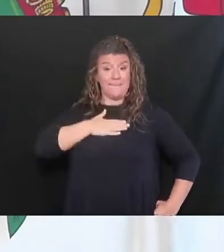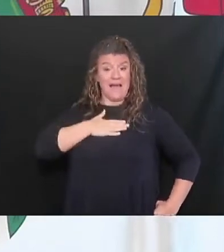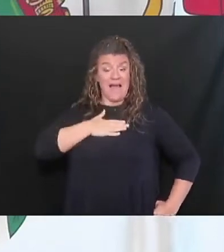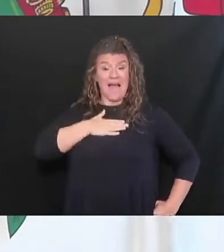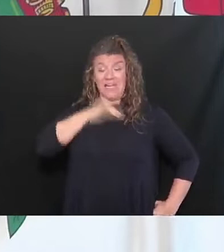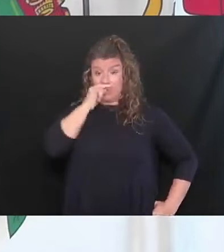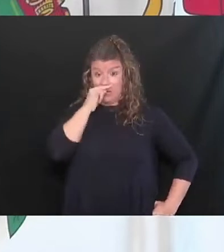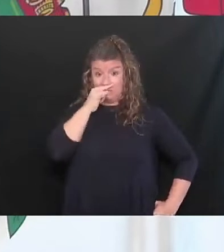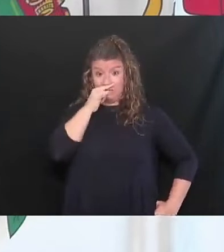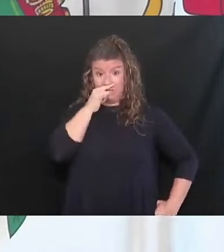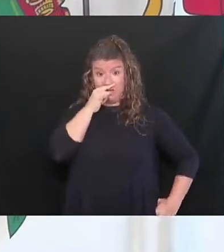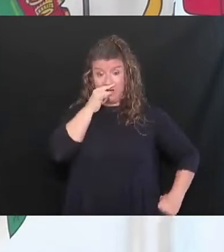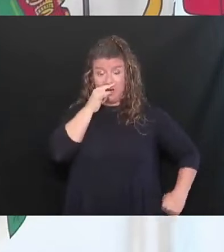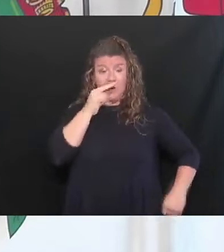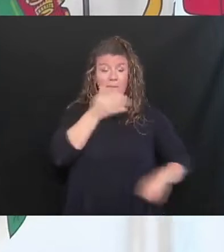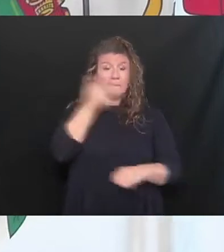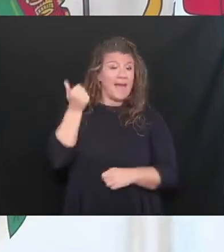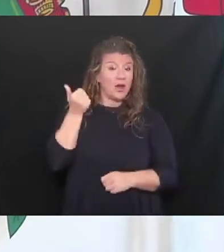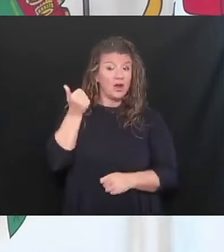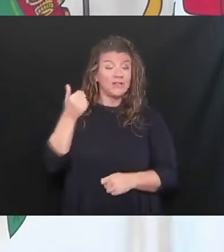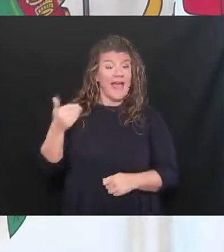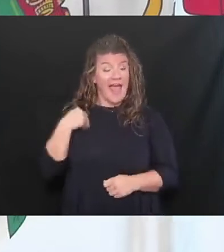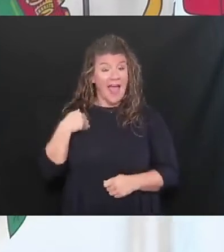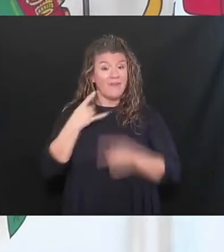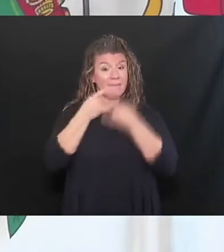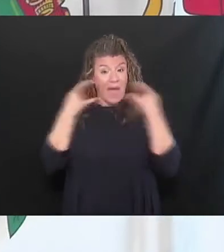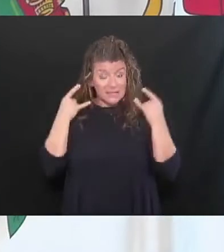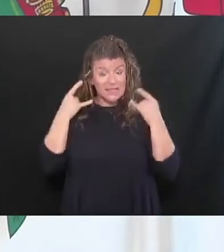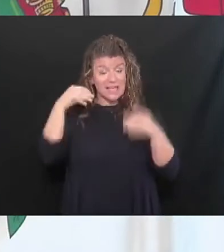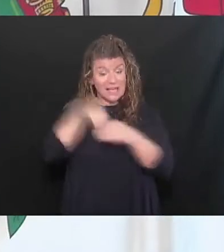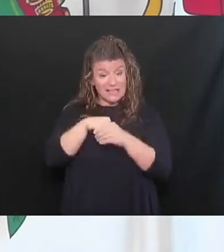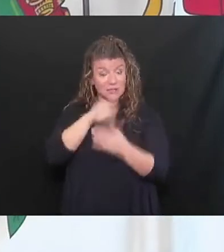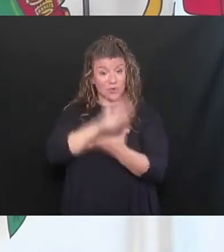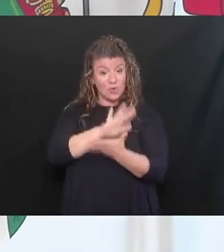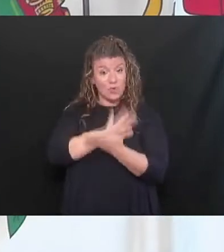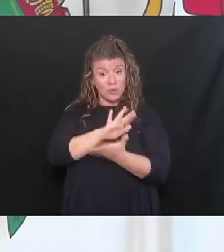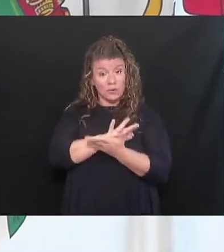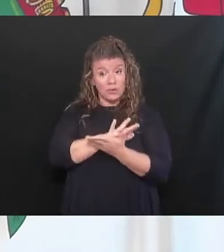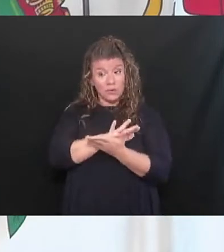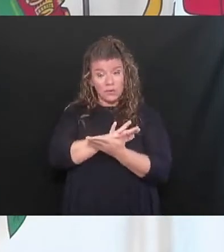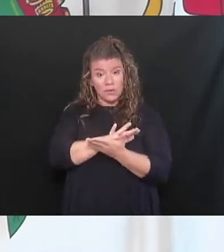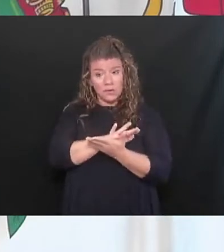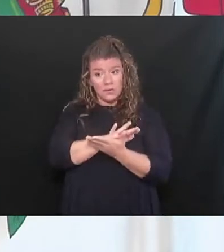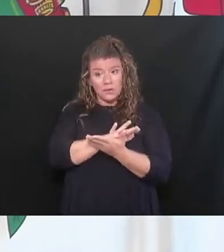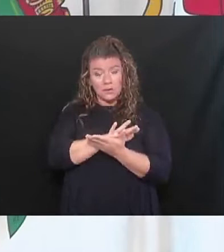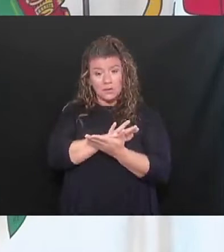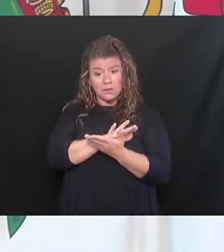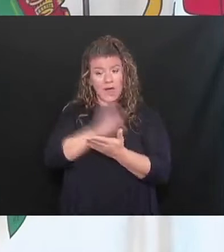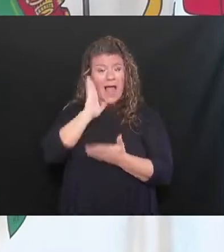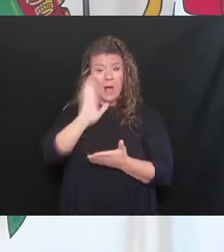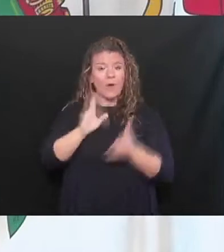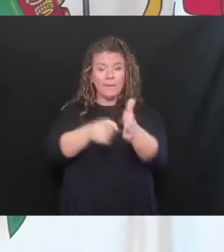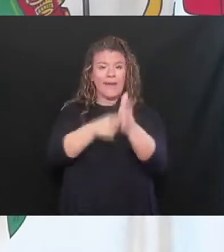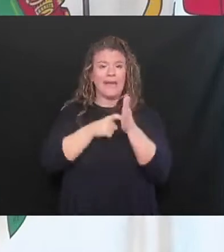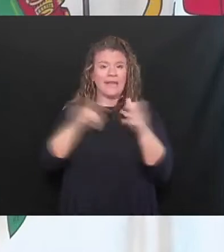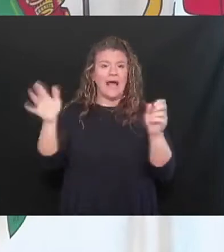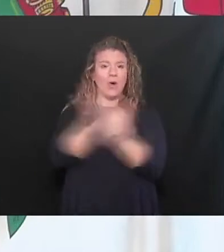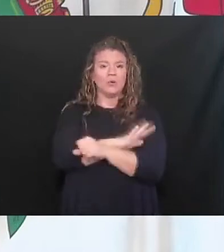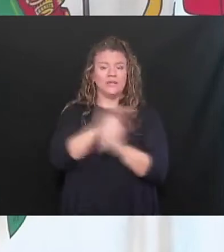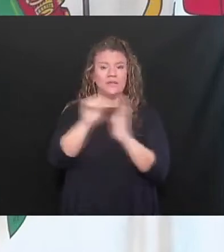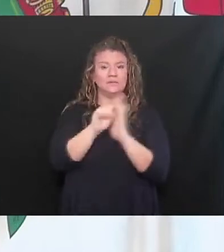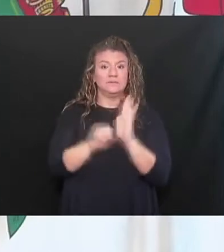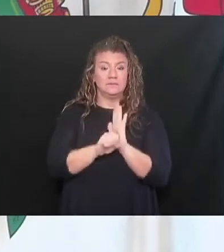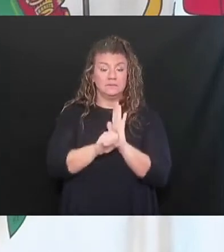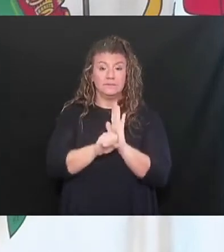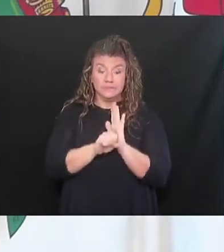that my child would be better off to have a mask on in school, I'll put a mandate on the entire state.